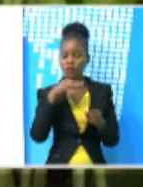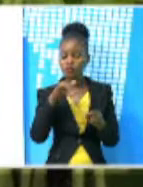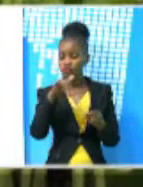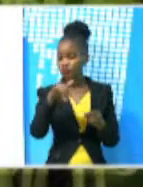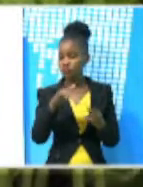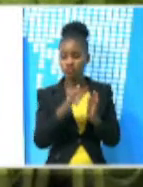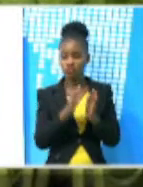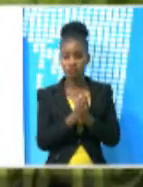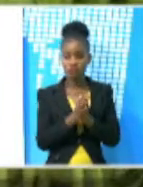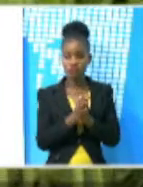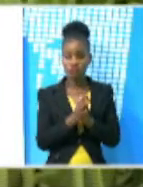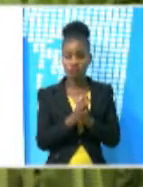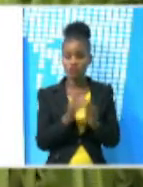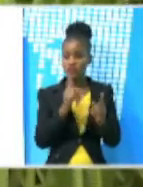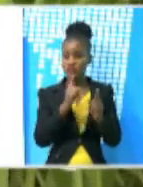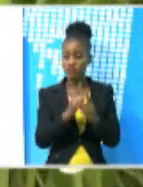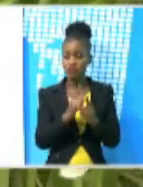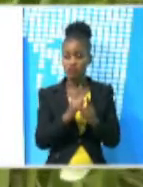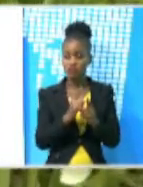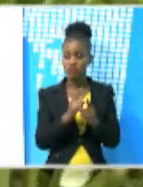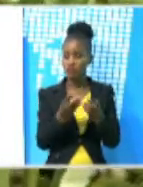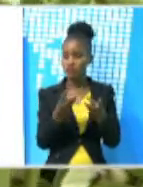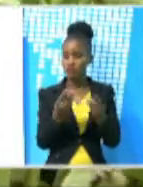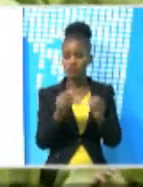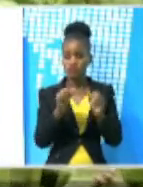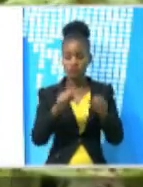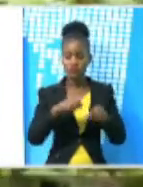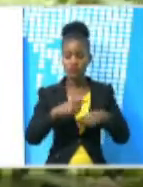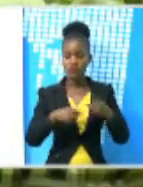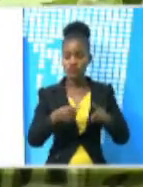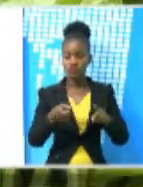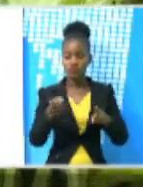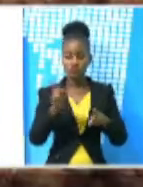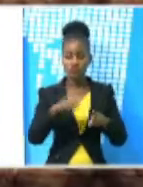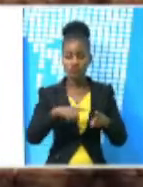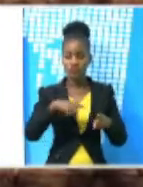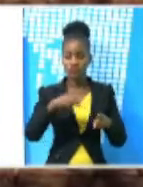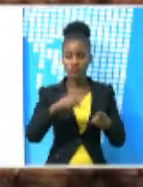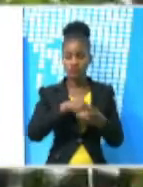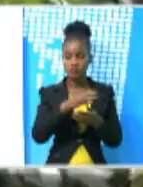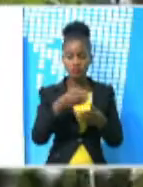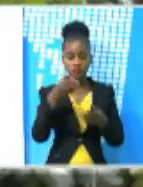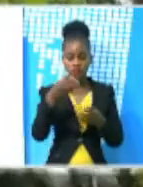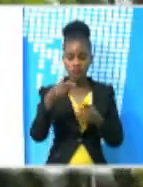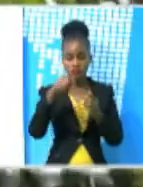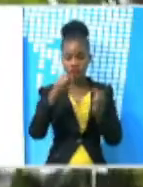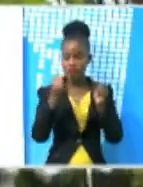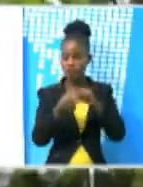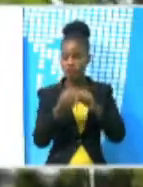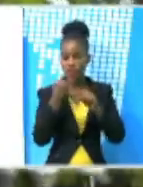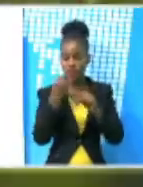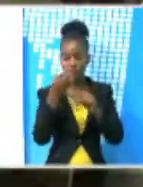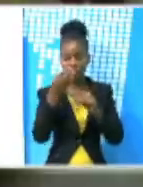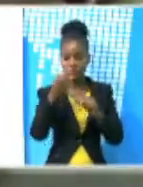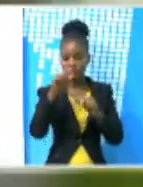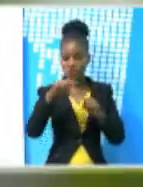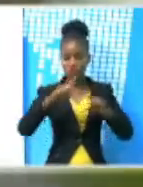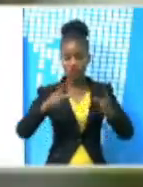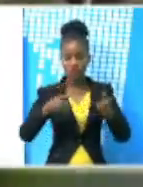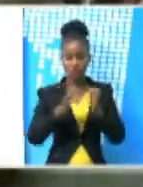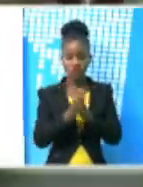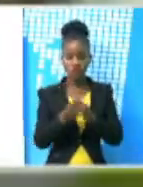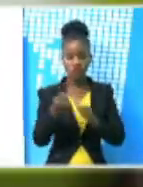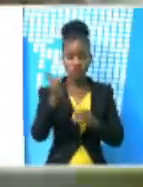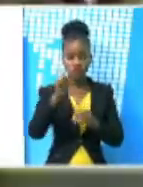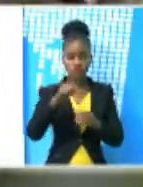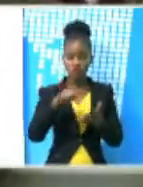production. Agro-financing and market access are still some of the most crucial components to transformation of smallholder farmers as